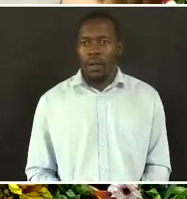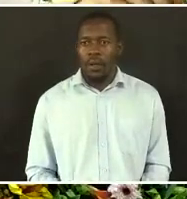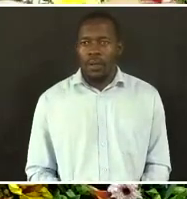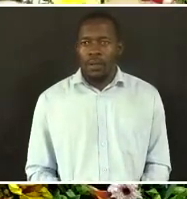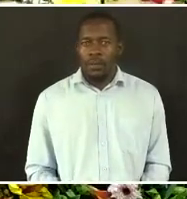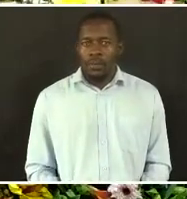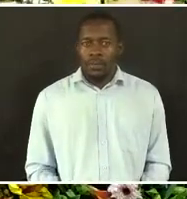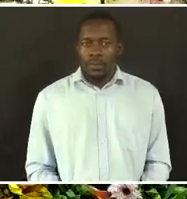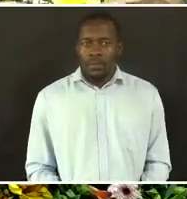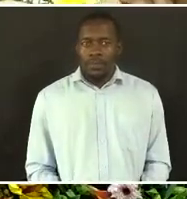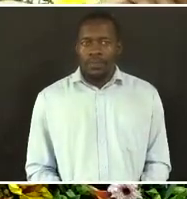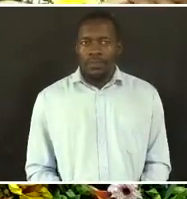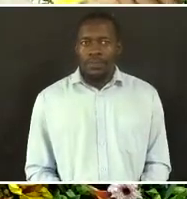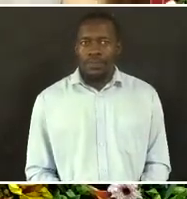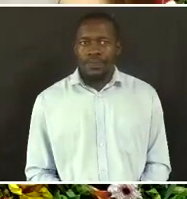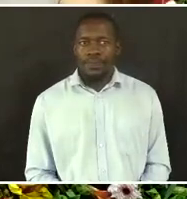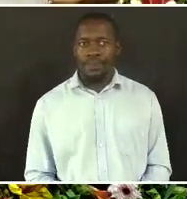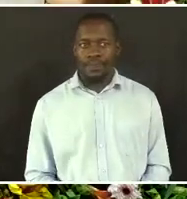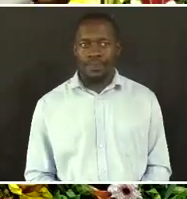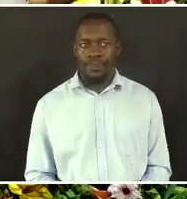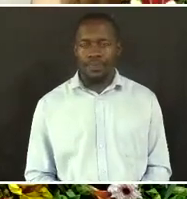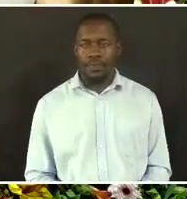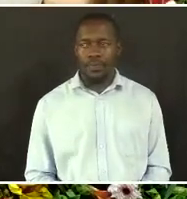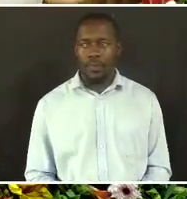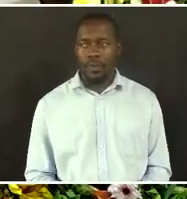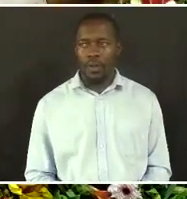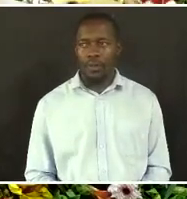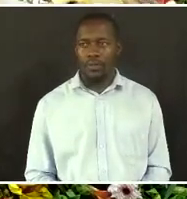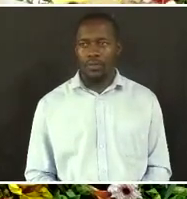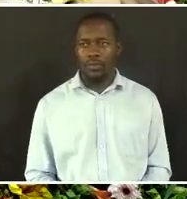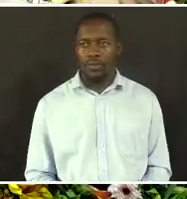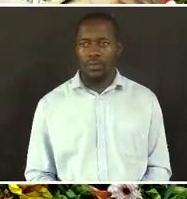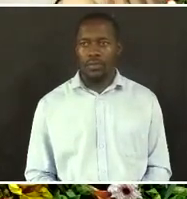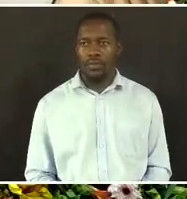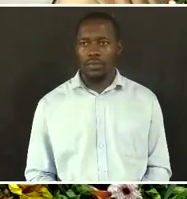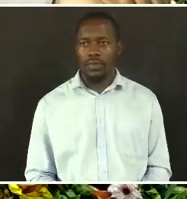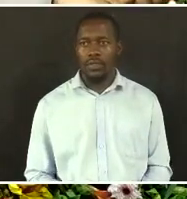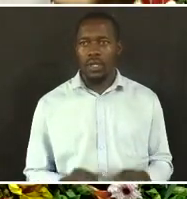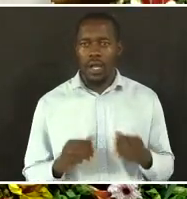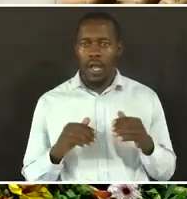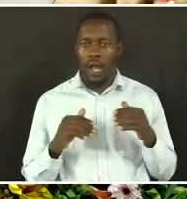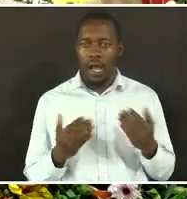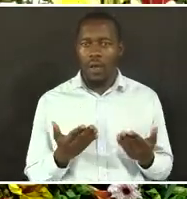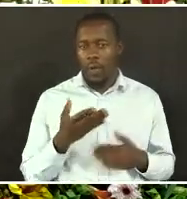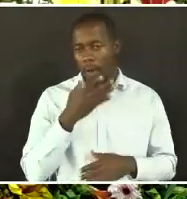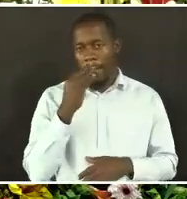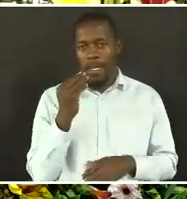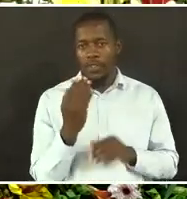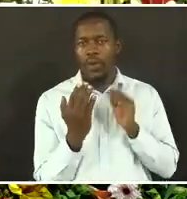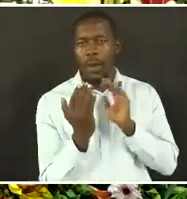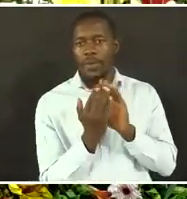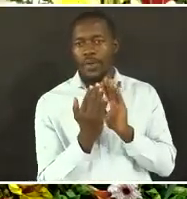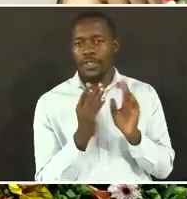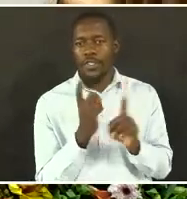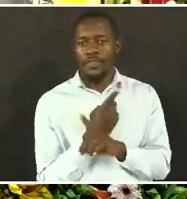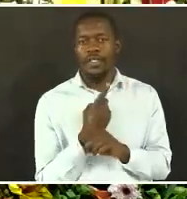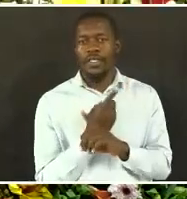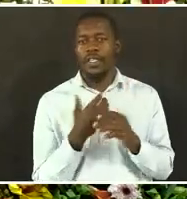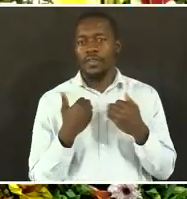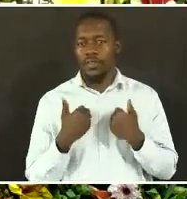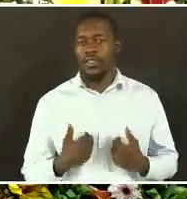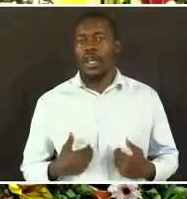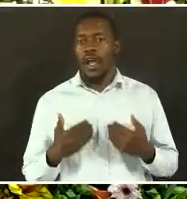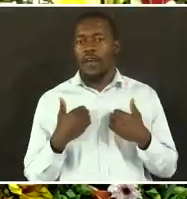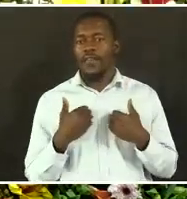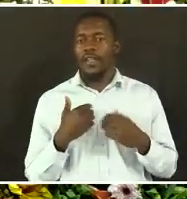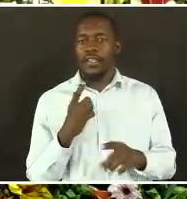need to approach those who are in need in terms of their physical ill health, we believe there also